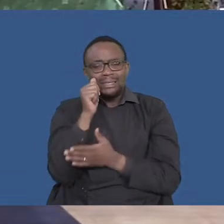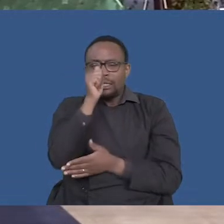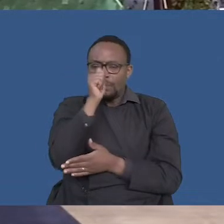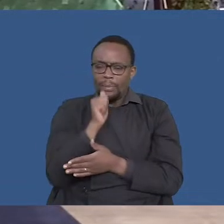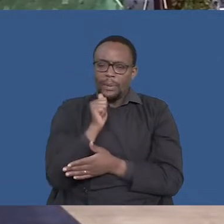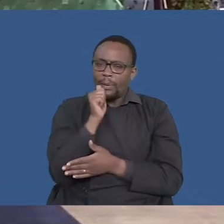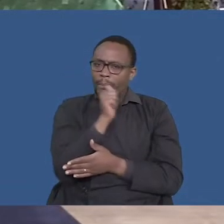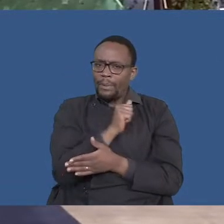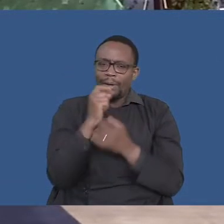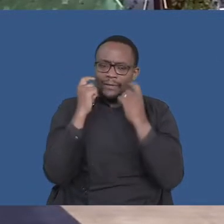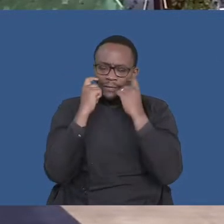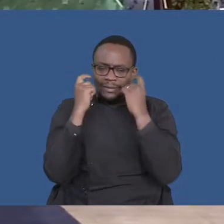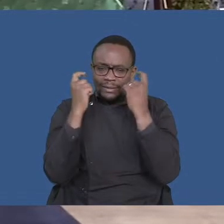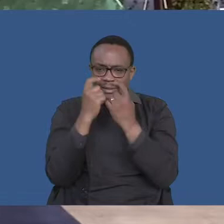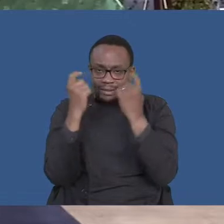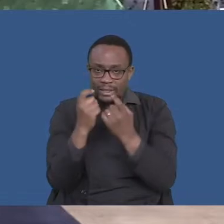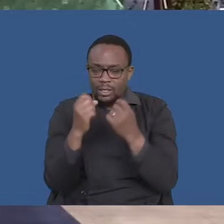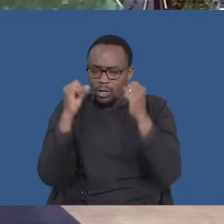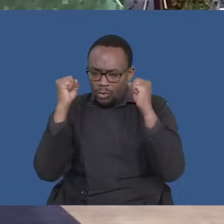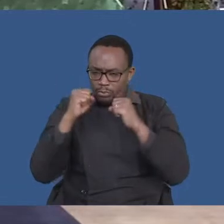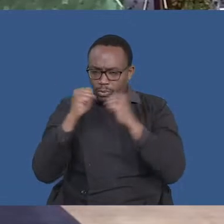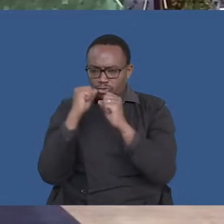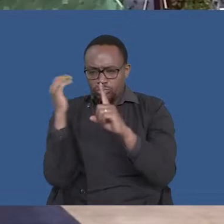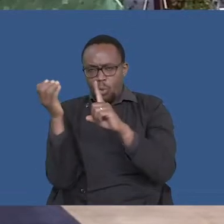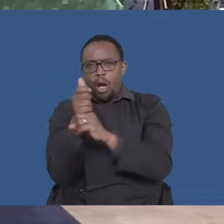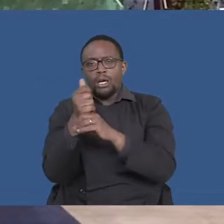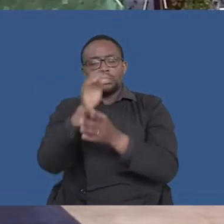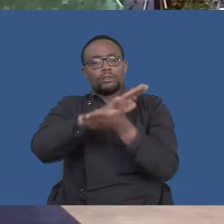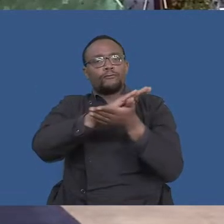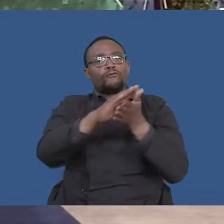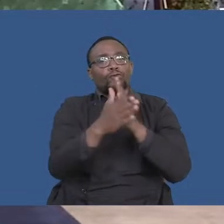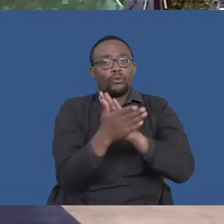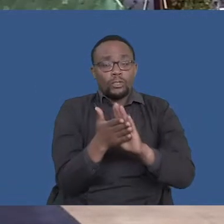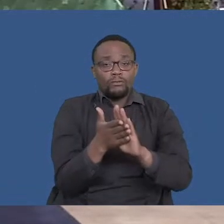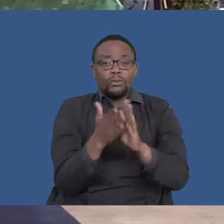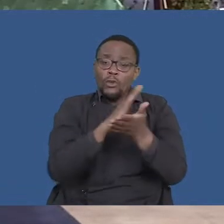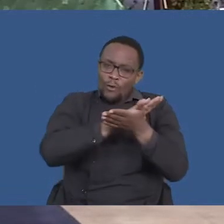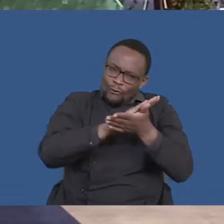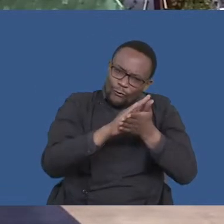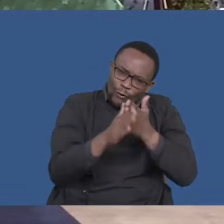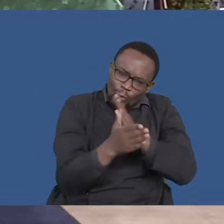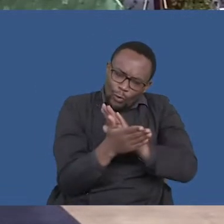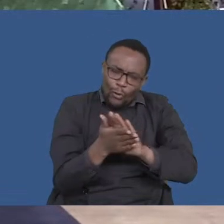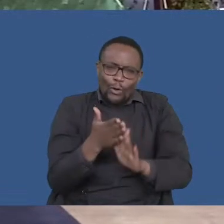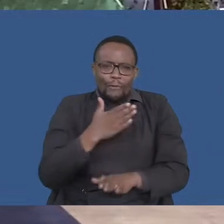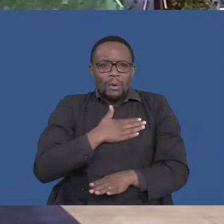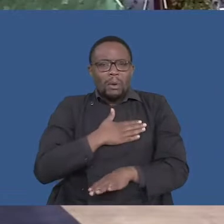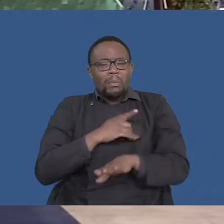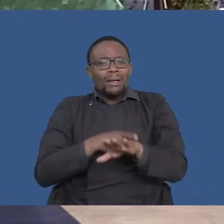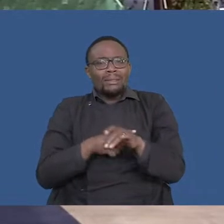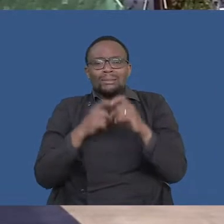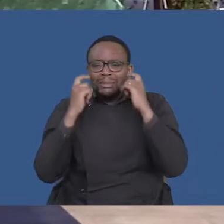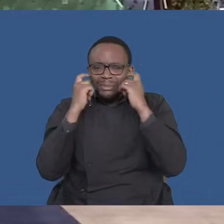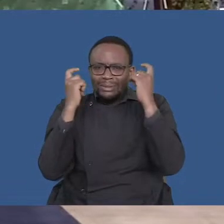do, that we may obtain forgiveness from you. Forgive us for the times that God, our sins have